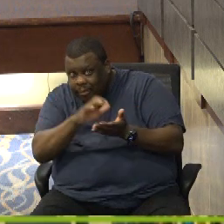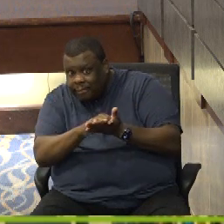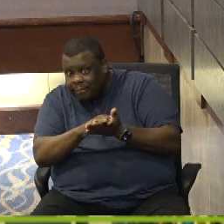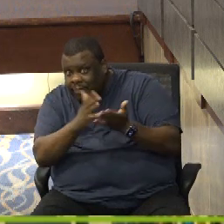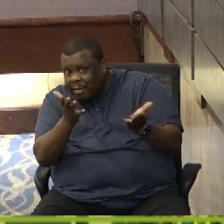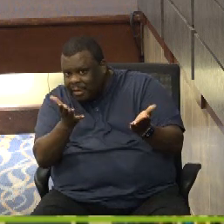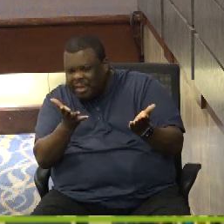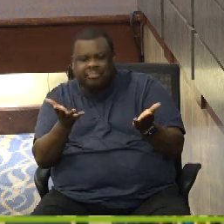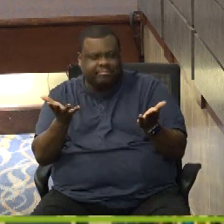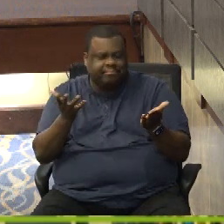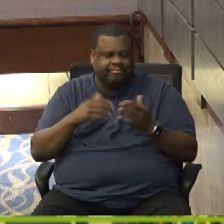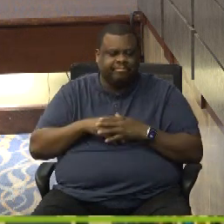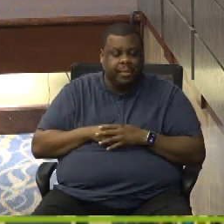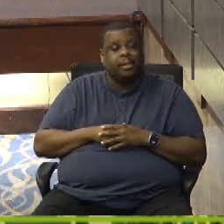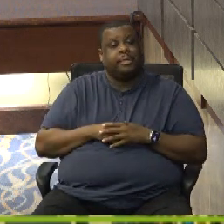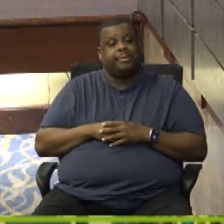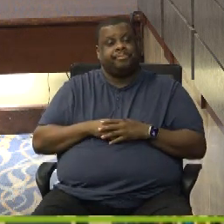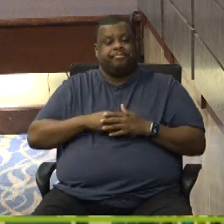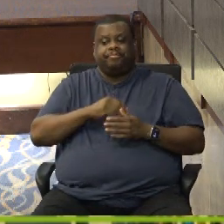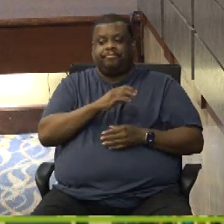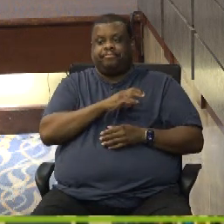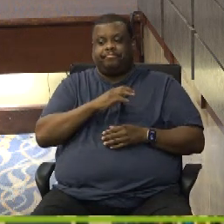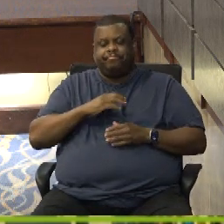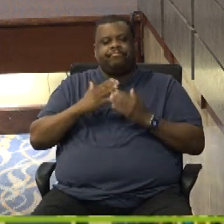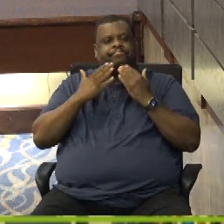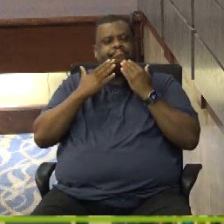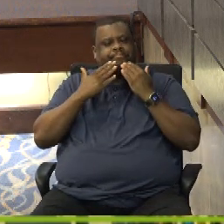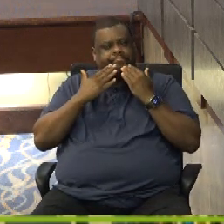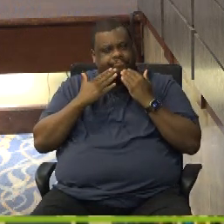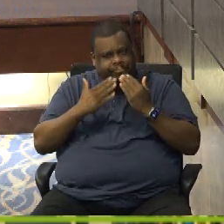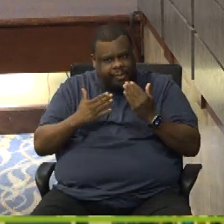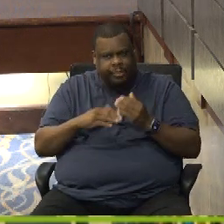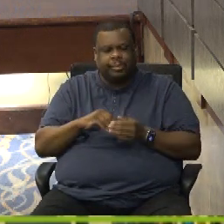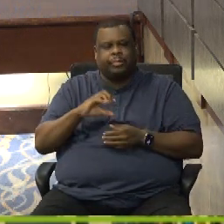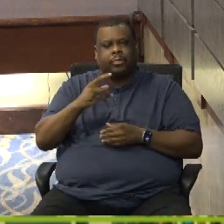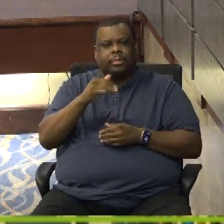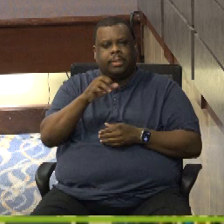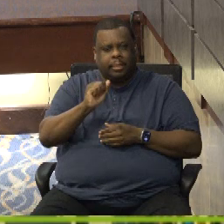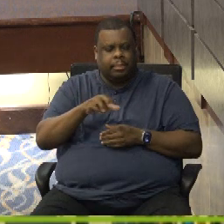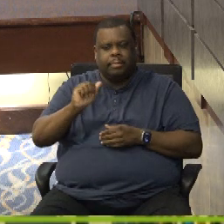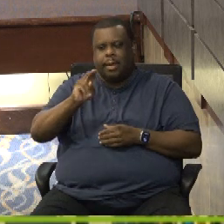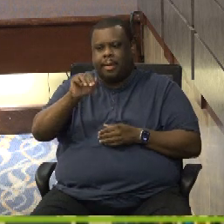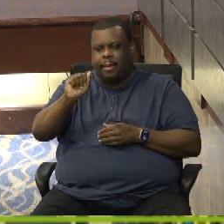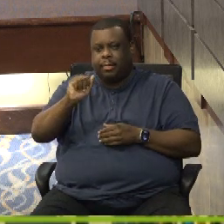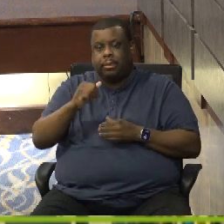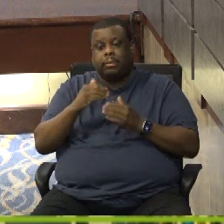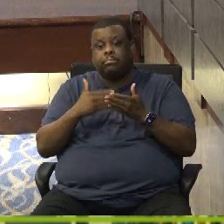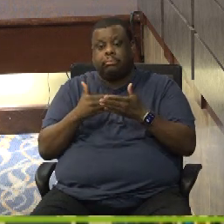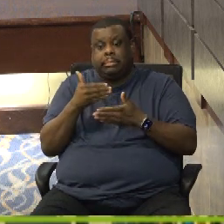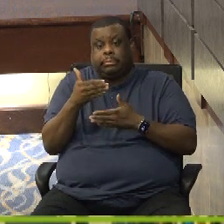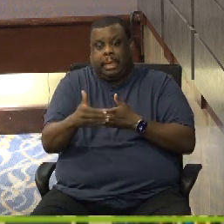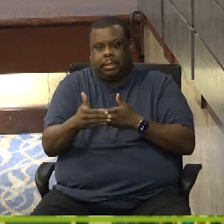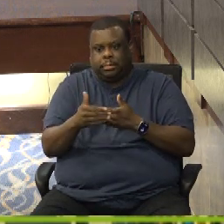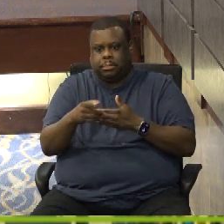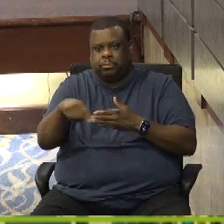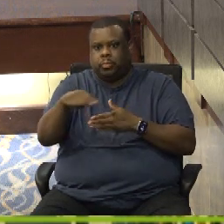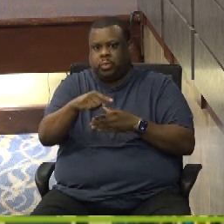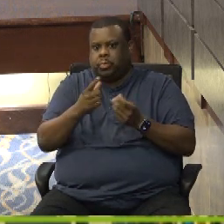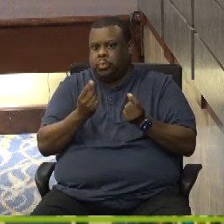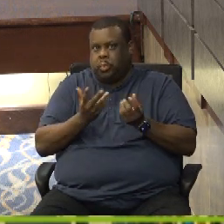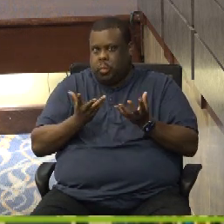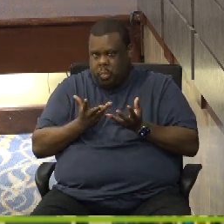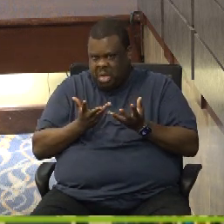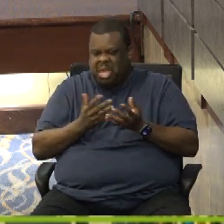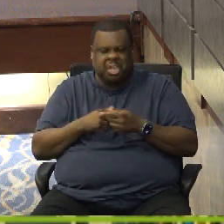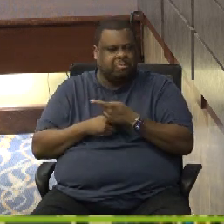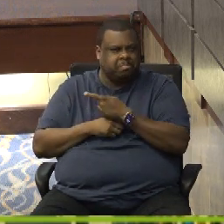Great. Well, thank you both, Anna and Christina, for kind of sharing the recommendations that we brought. So where do we go from here? What are our next steps? Obviously, Christina